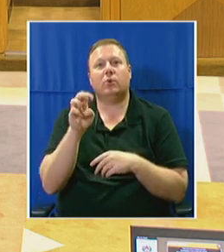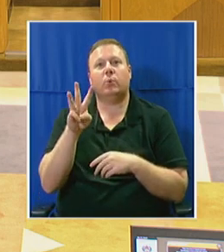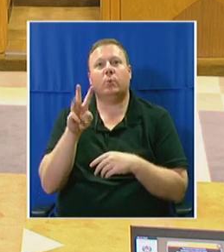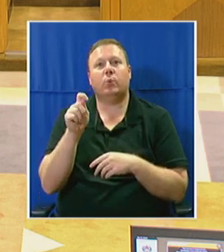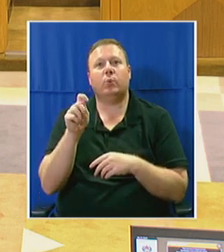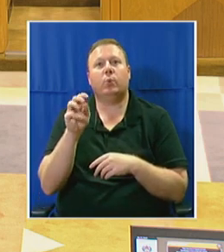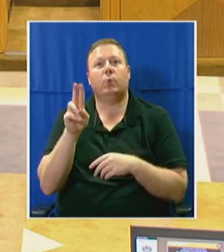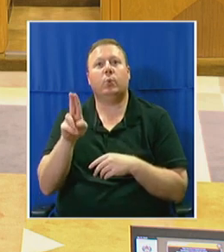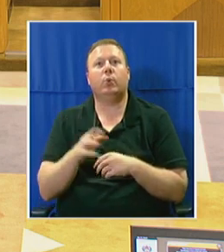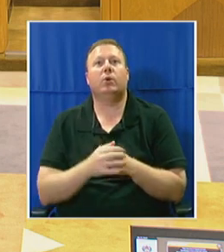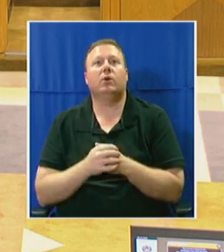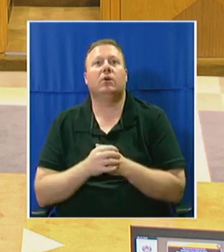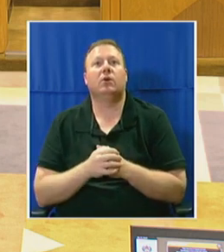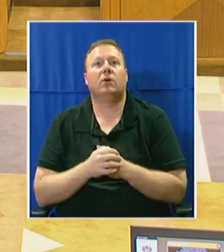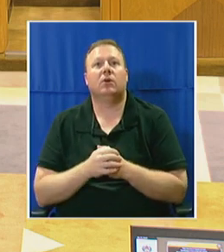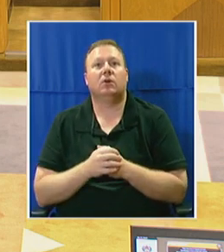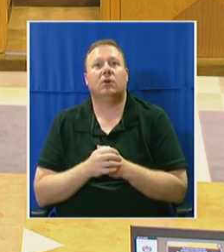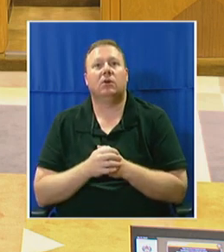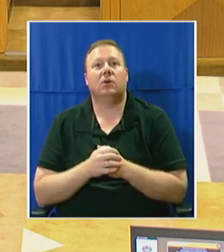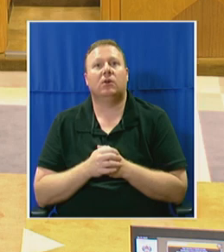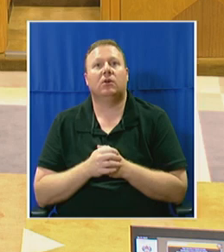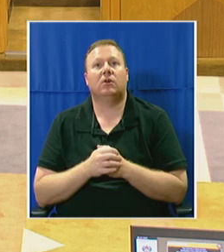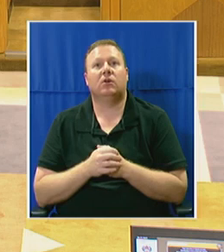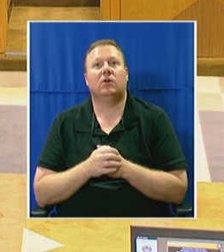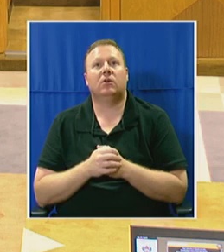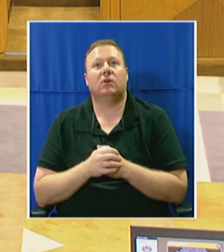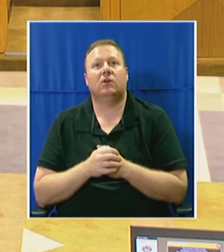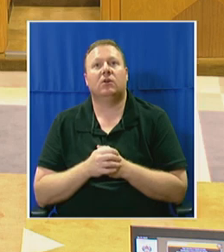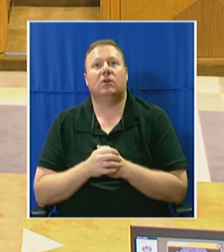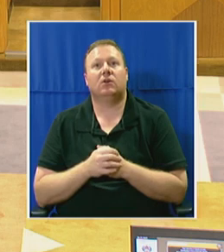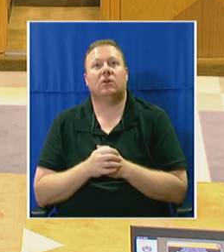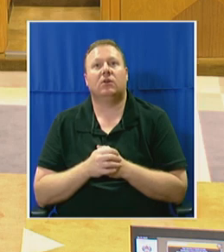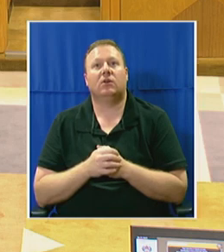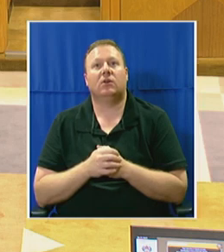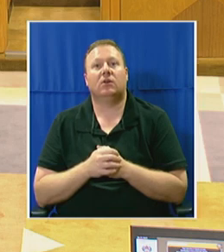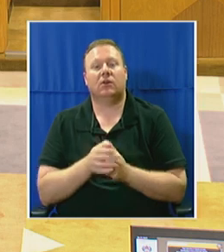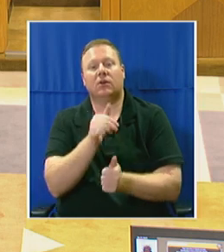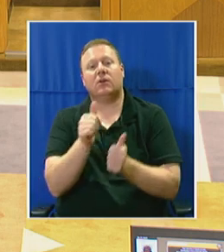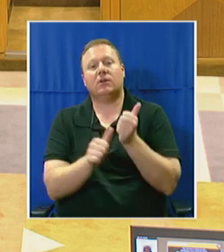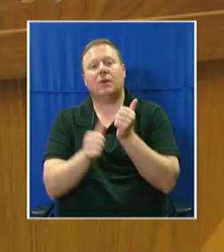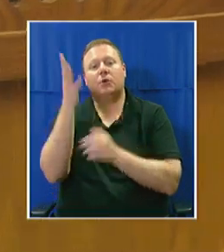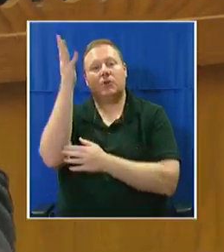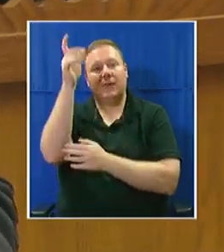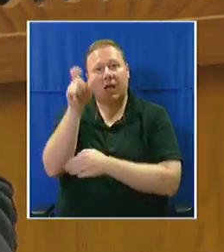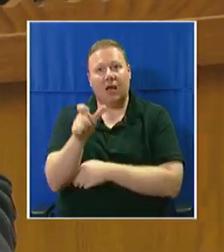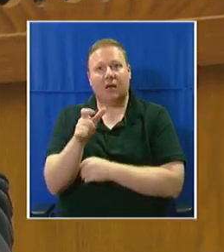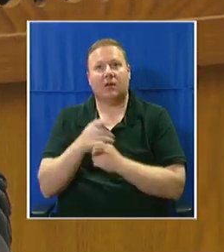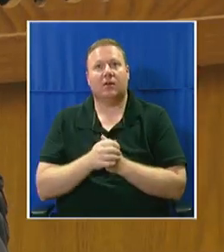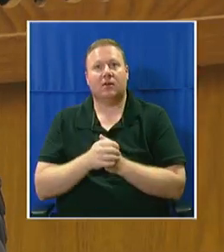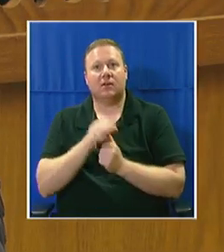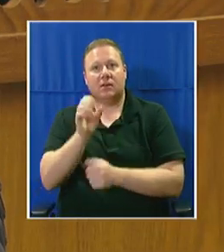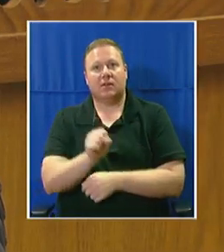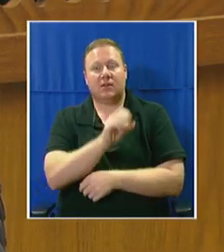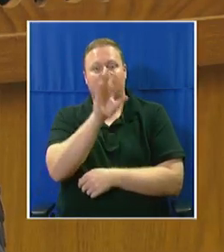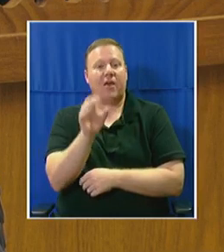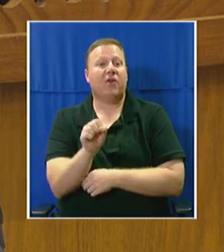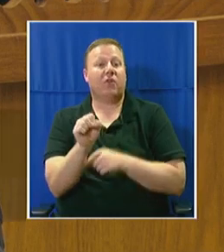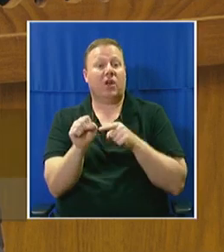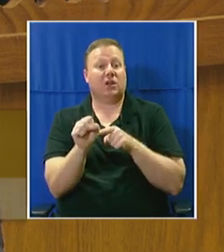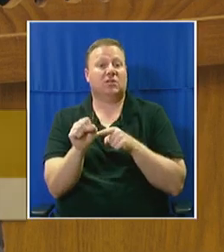is expired your time is expired sir thank you